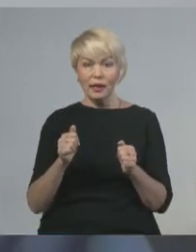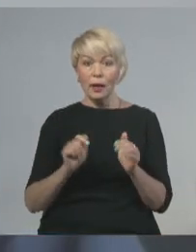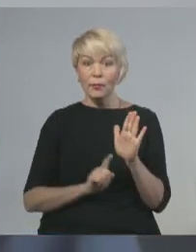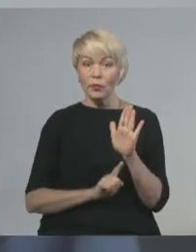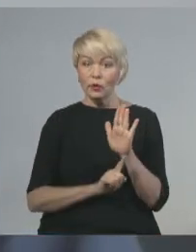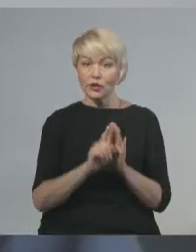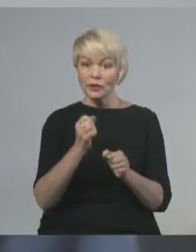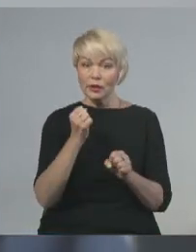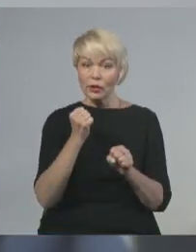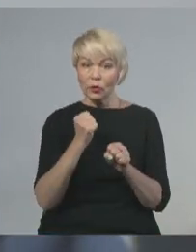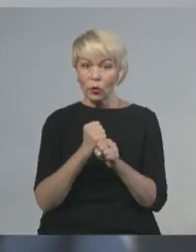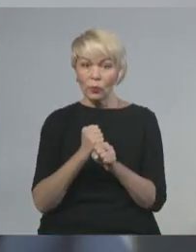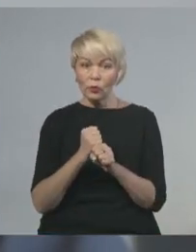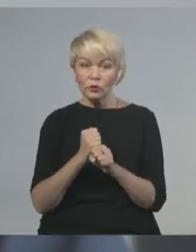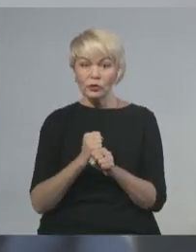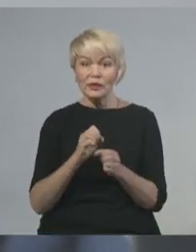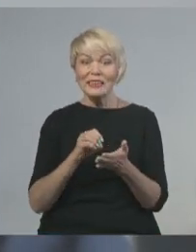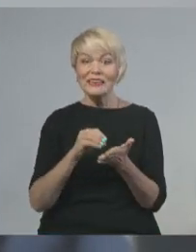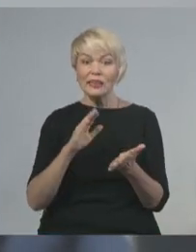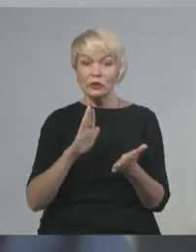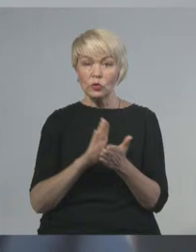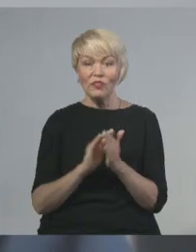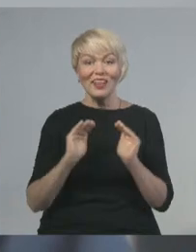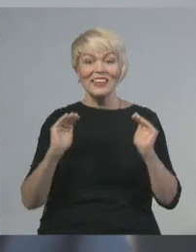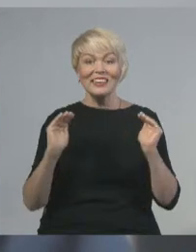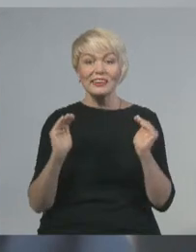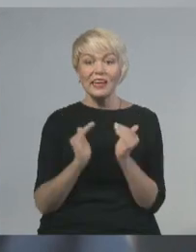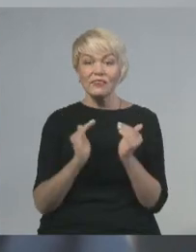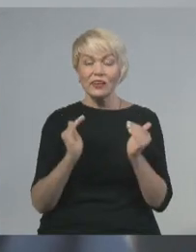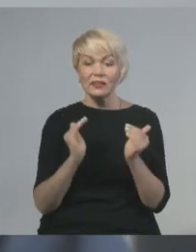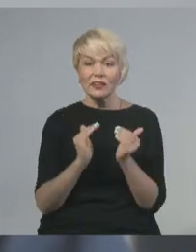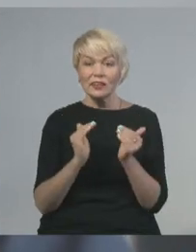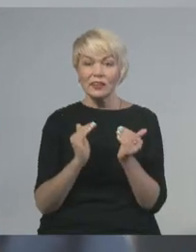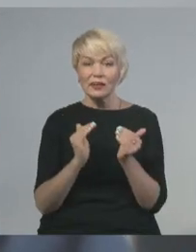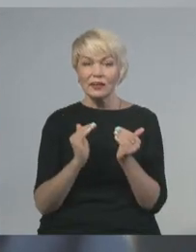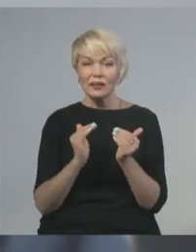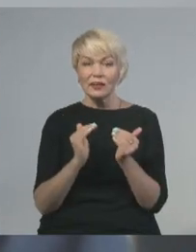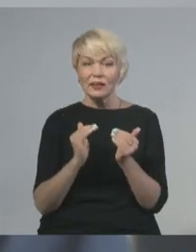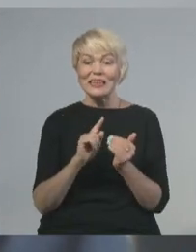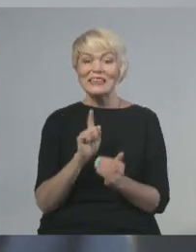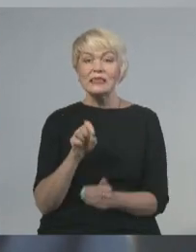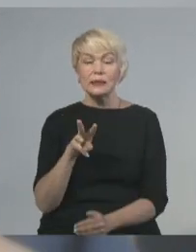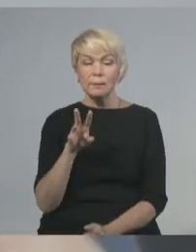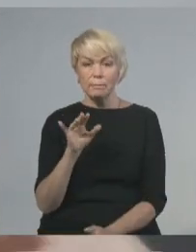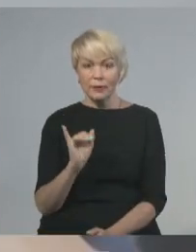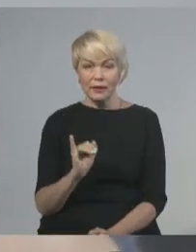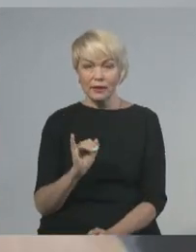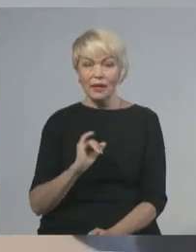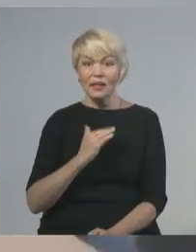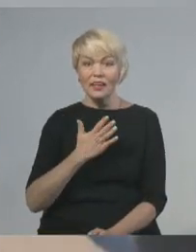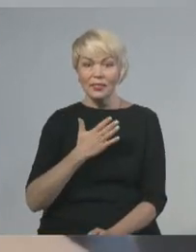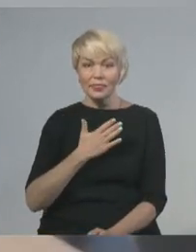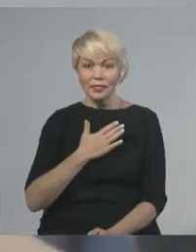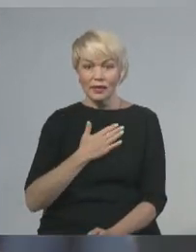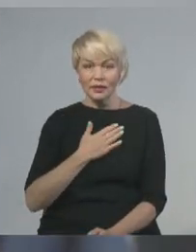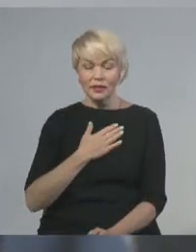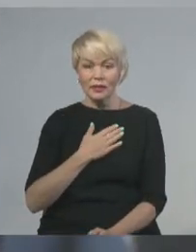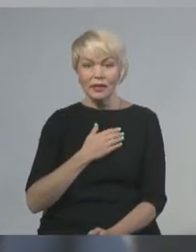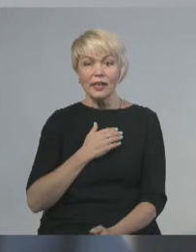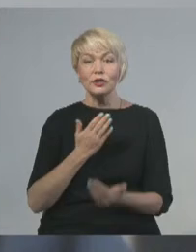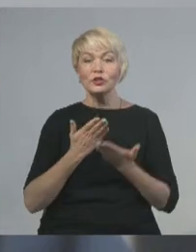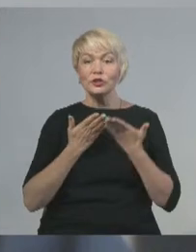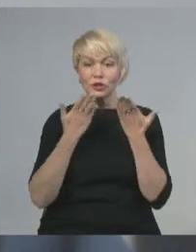attracts people readers um they are very loyal to us and they kind of